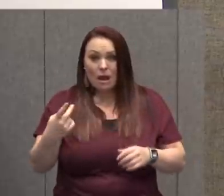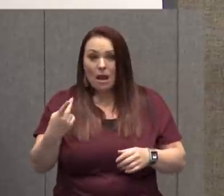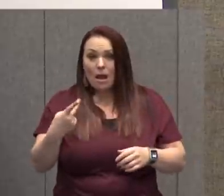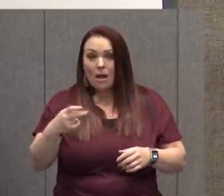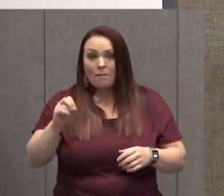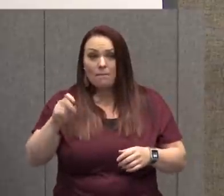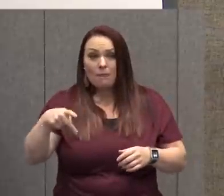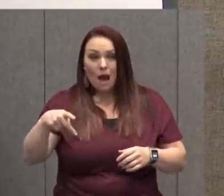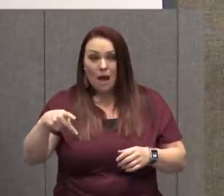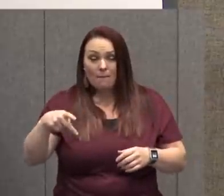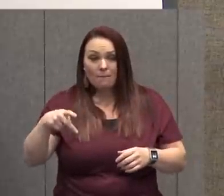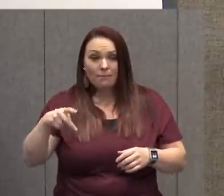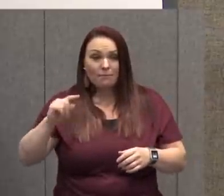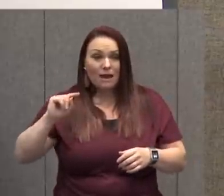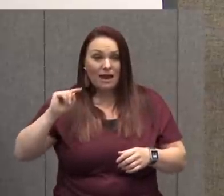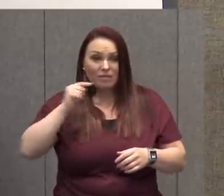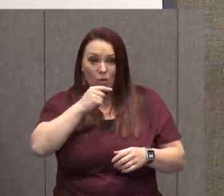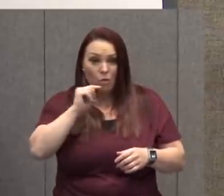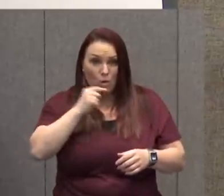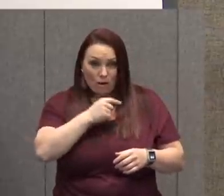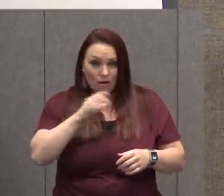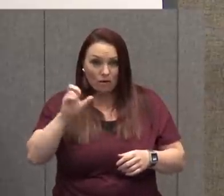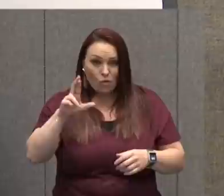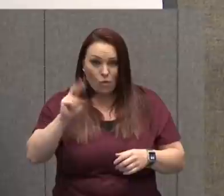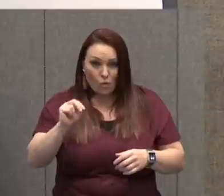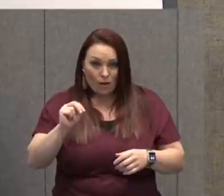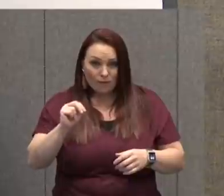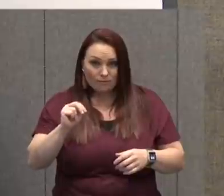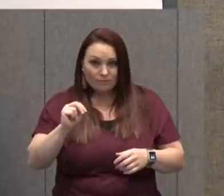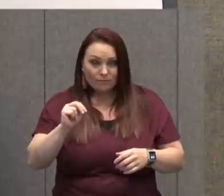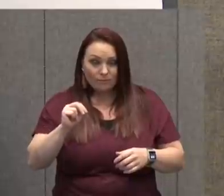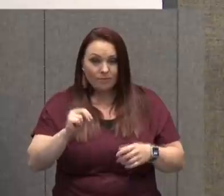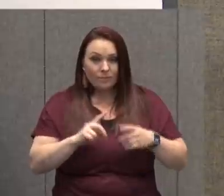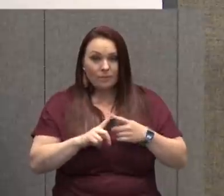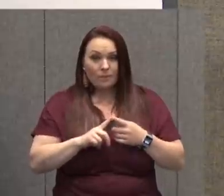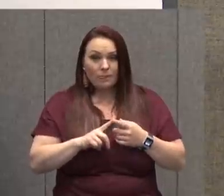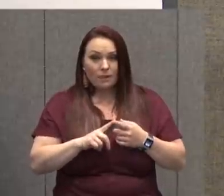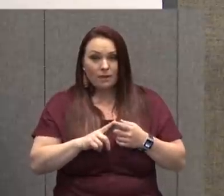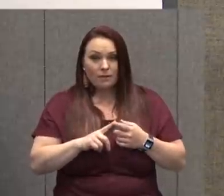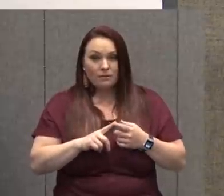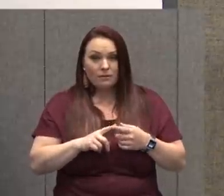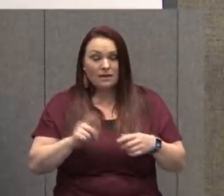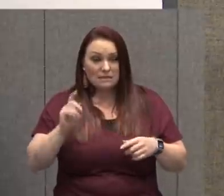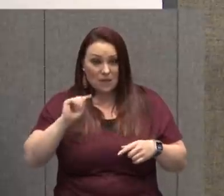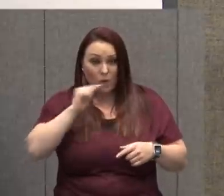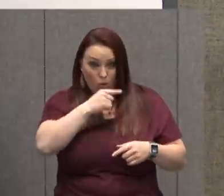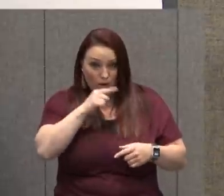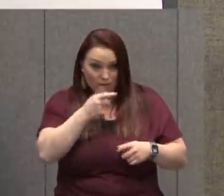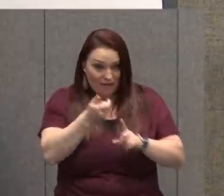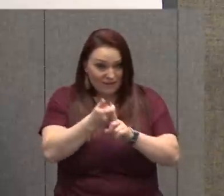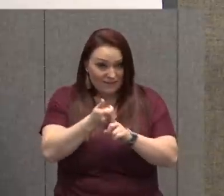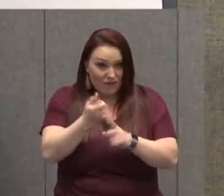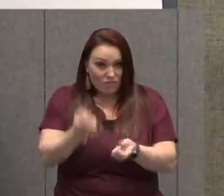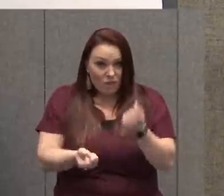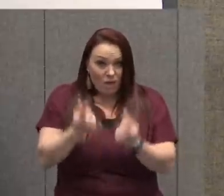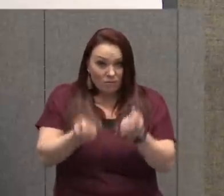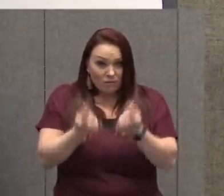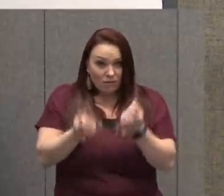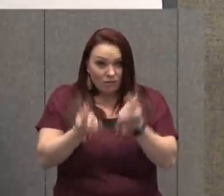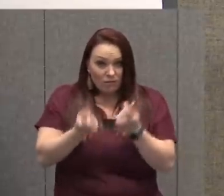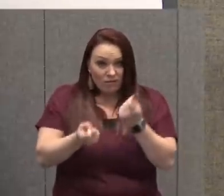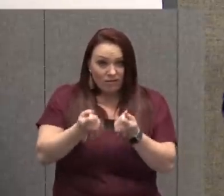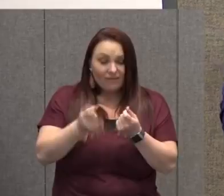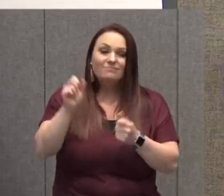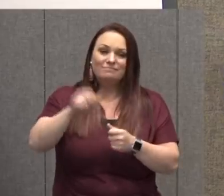corn. So let's think about that. Is it corn that popped? It is. So